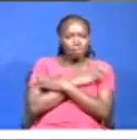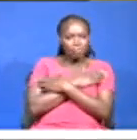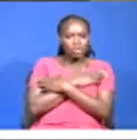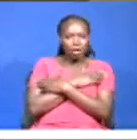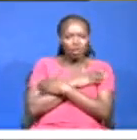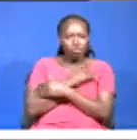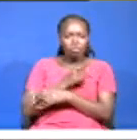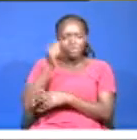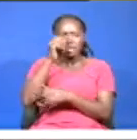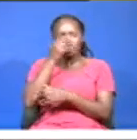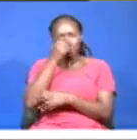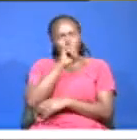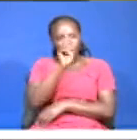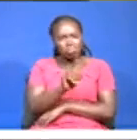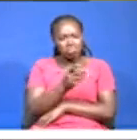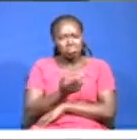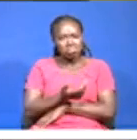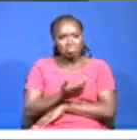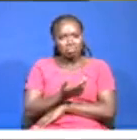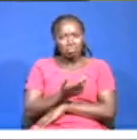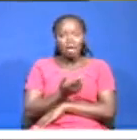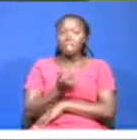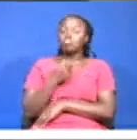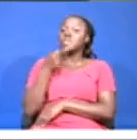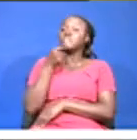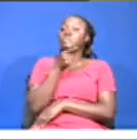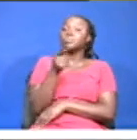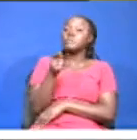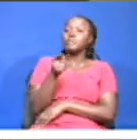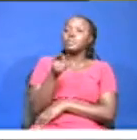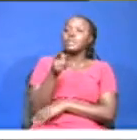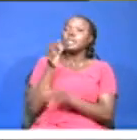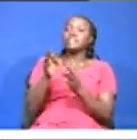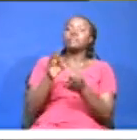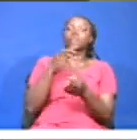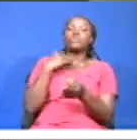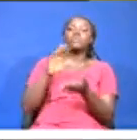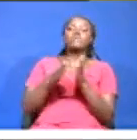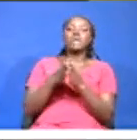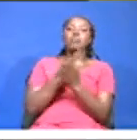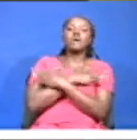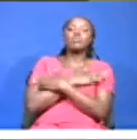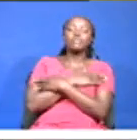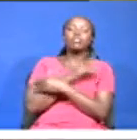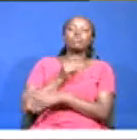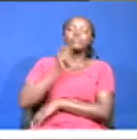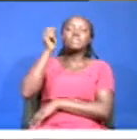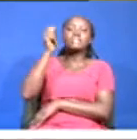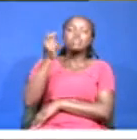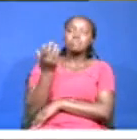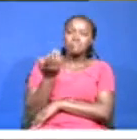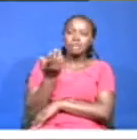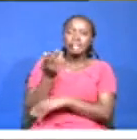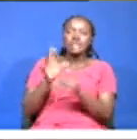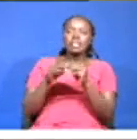Ruto? You want me to tell you? If you want to become a friend of our president, create